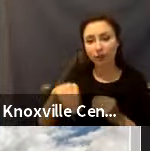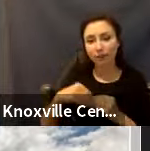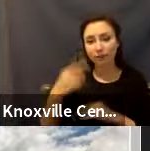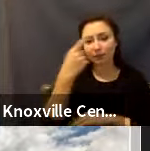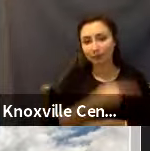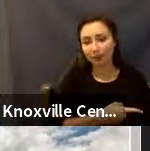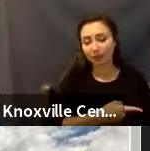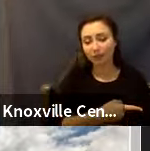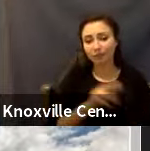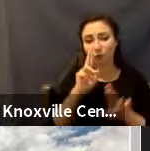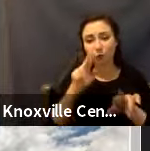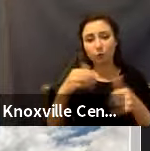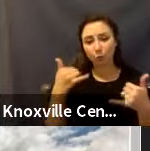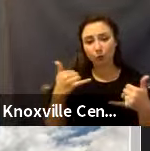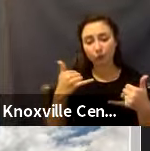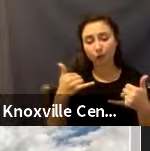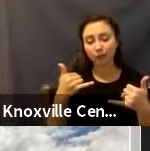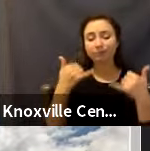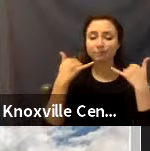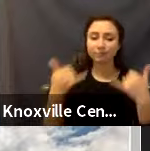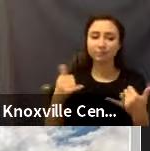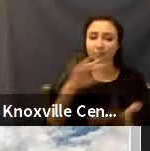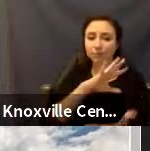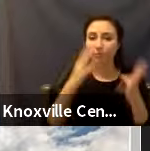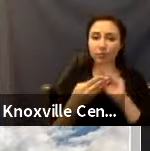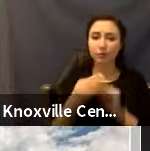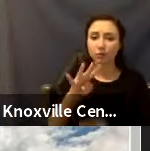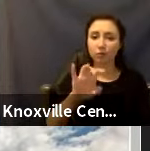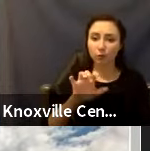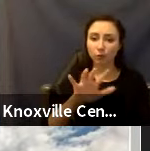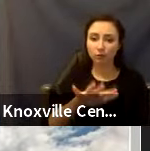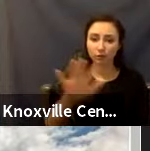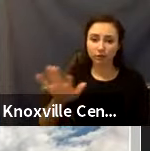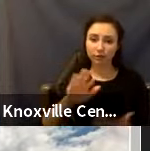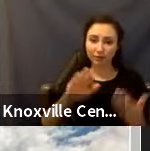report today, raising our total to 455.